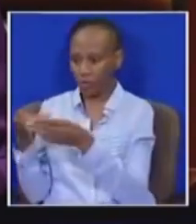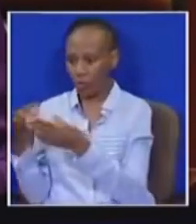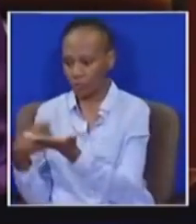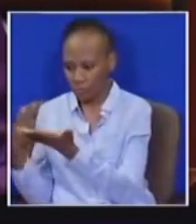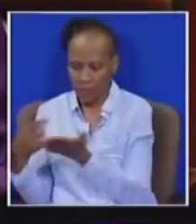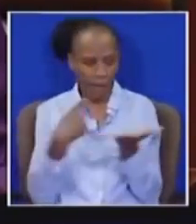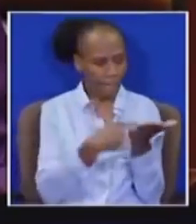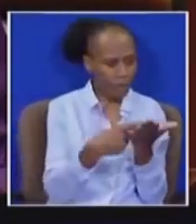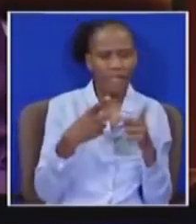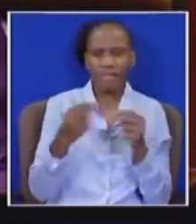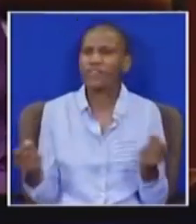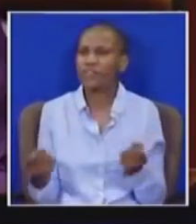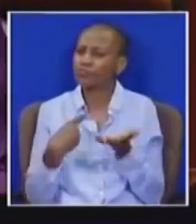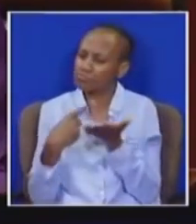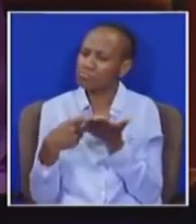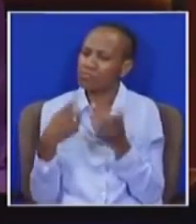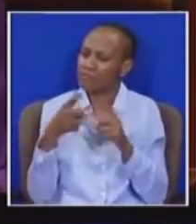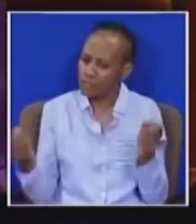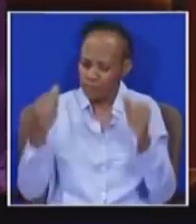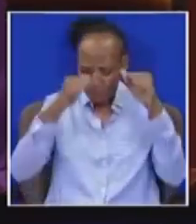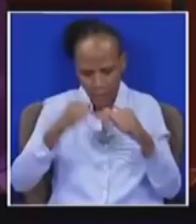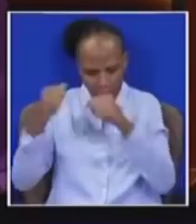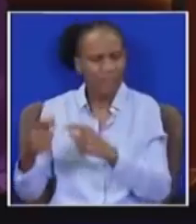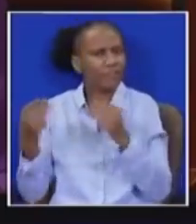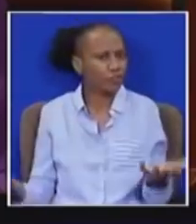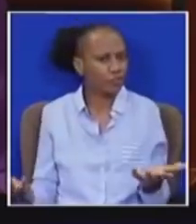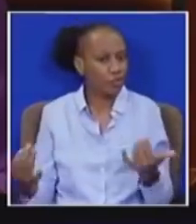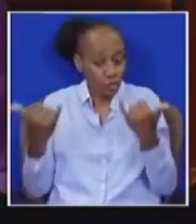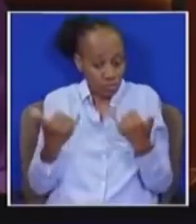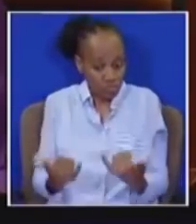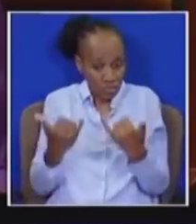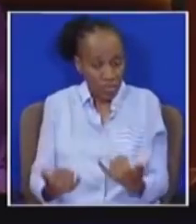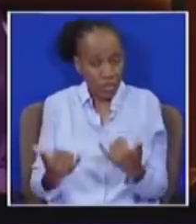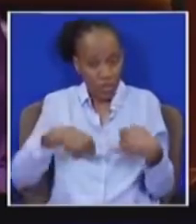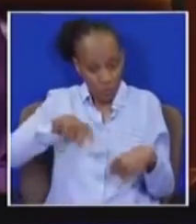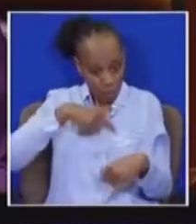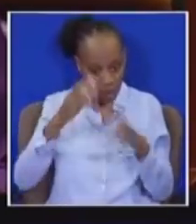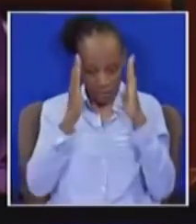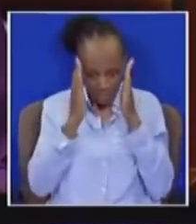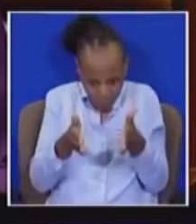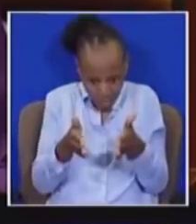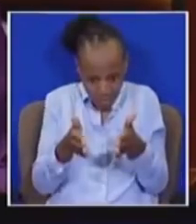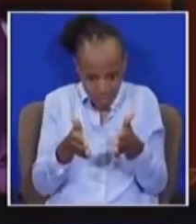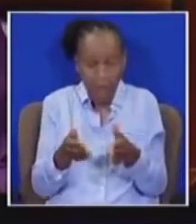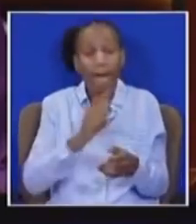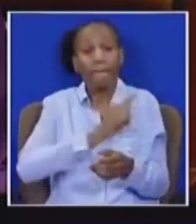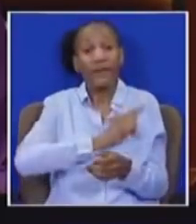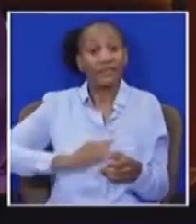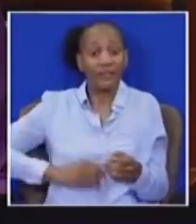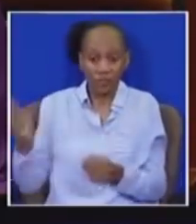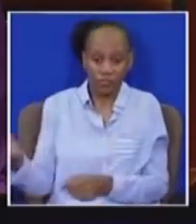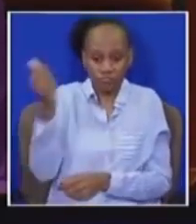the National Assembly Program Committee. And today's business is about the election of the